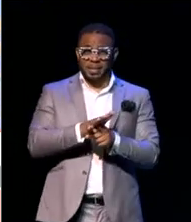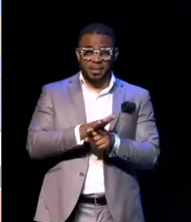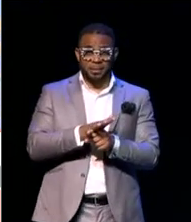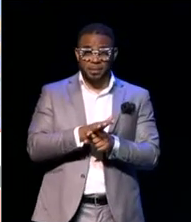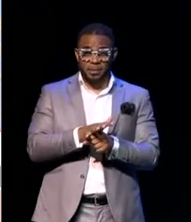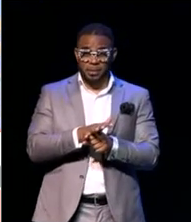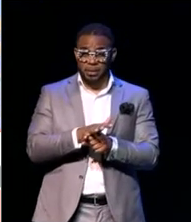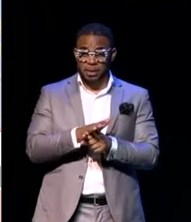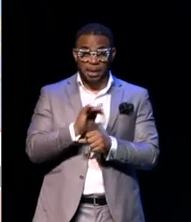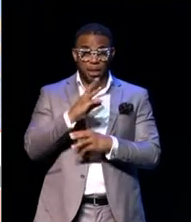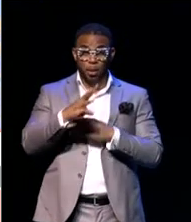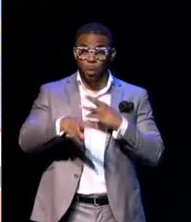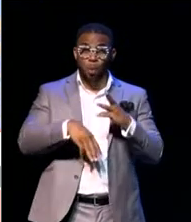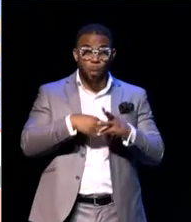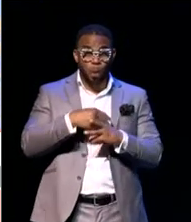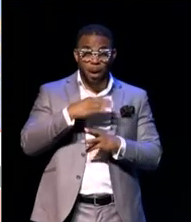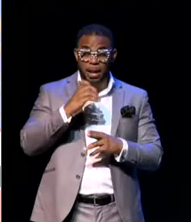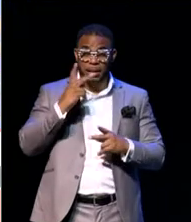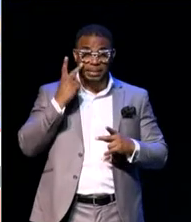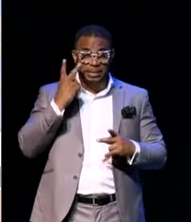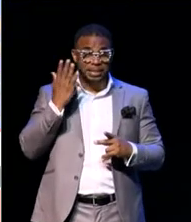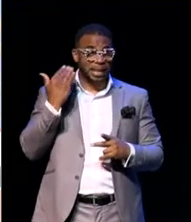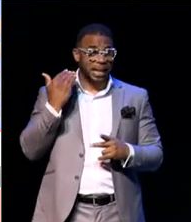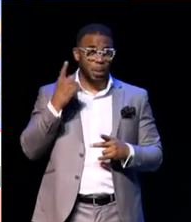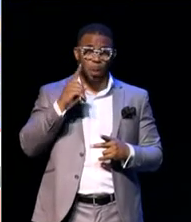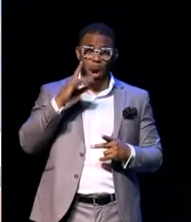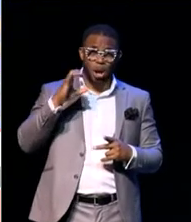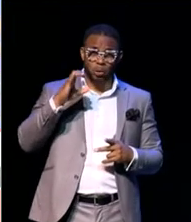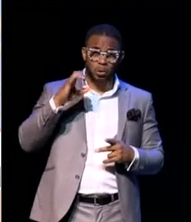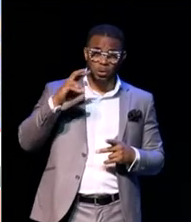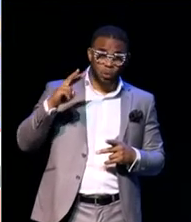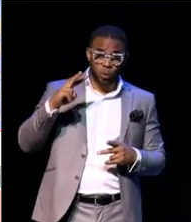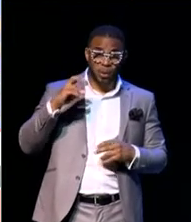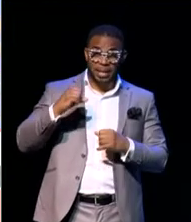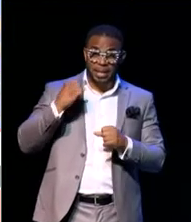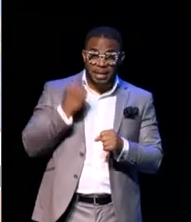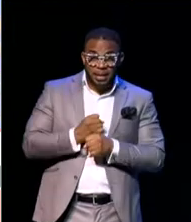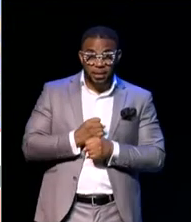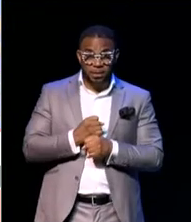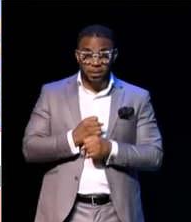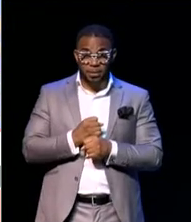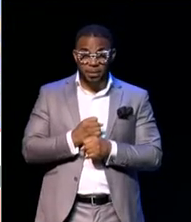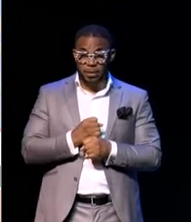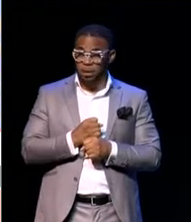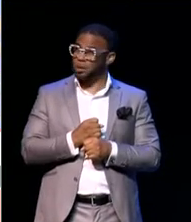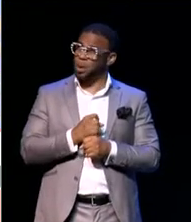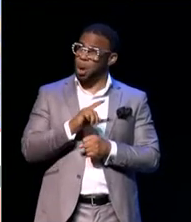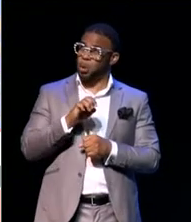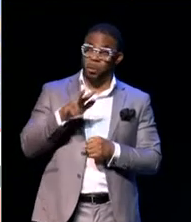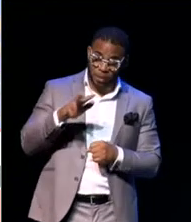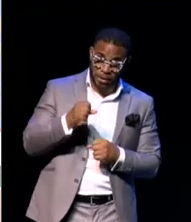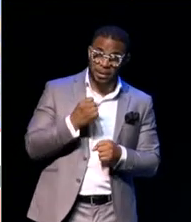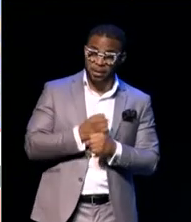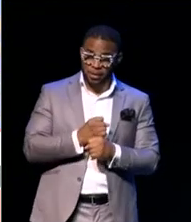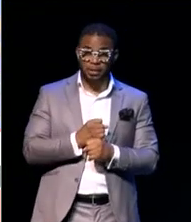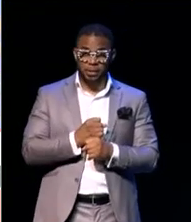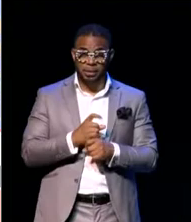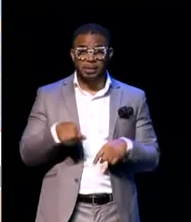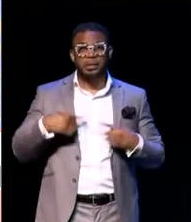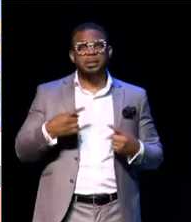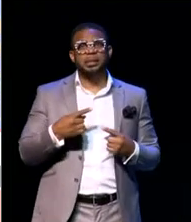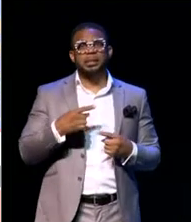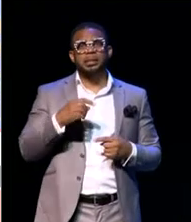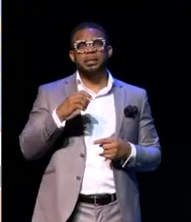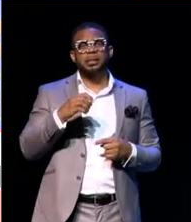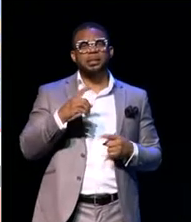pandemic that the world has seen in the last 102 years, 103 years, since